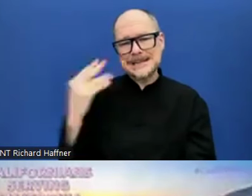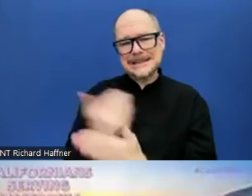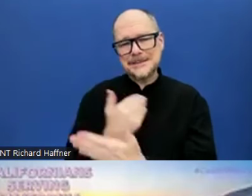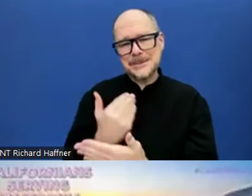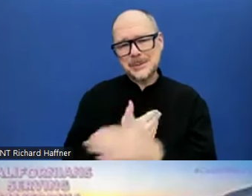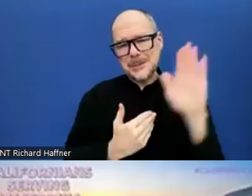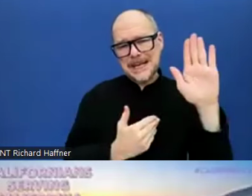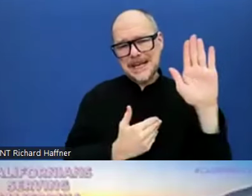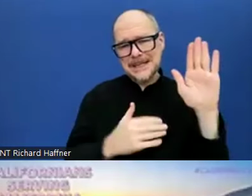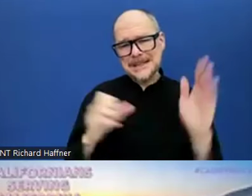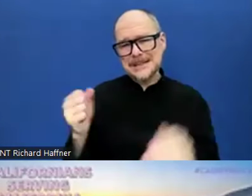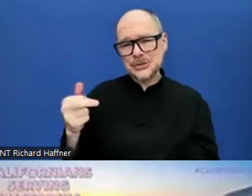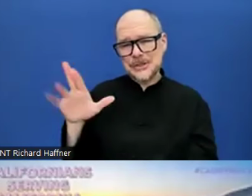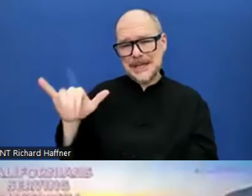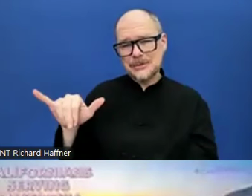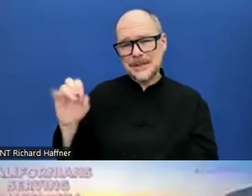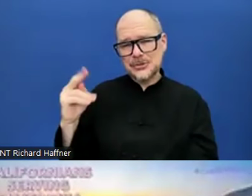Sherry Johnson.